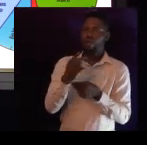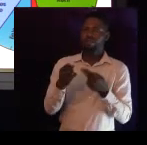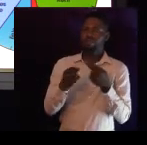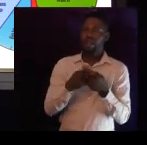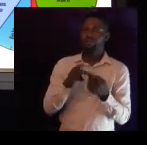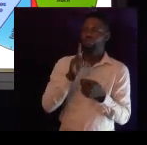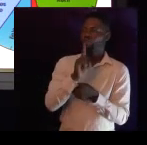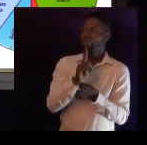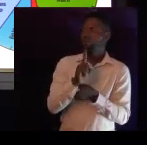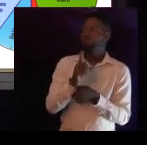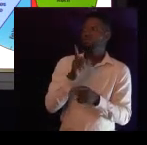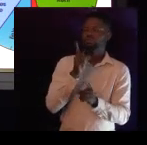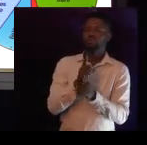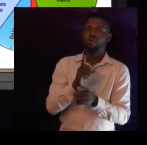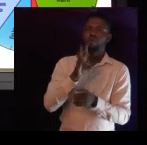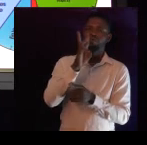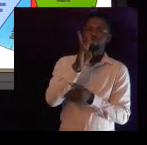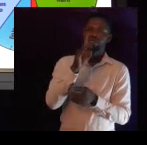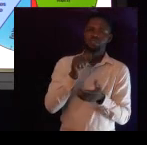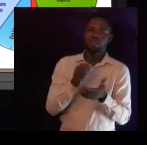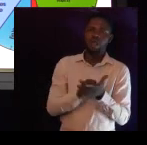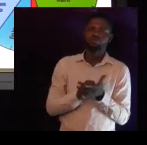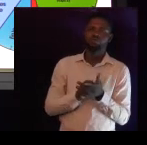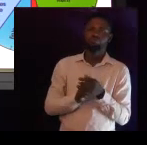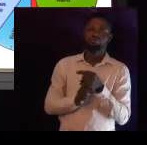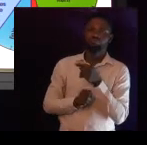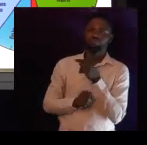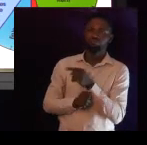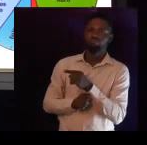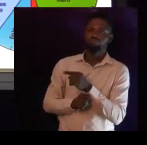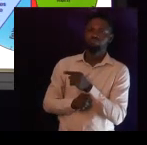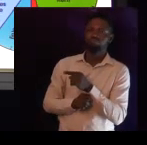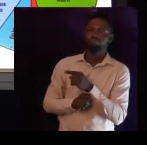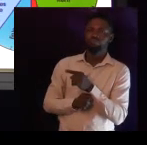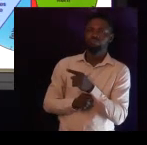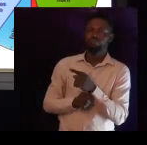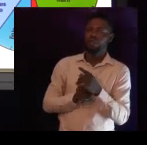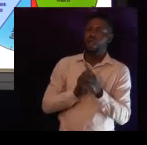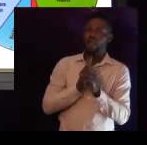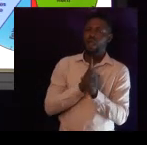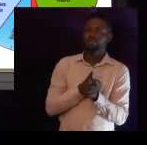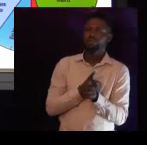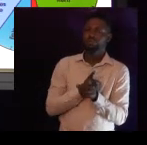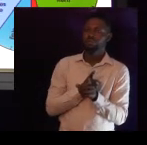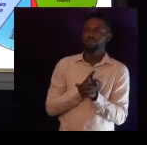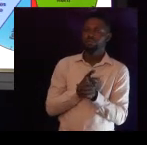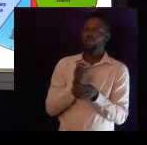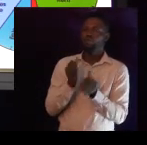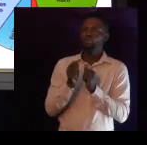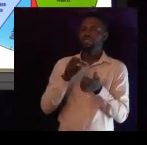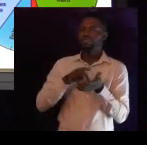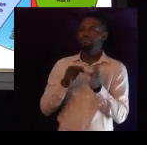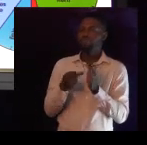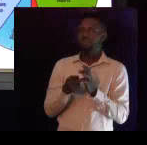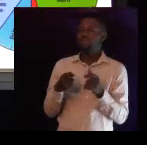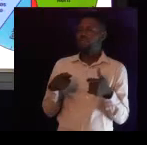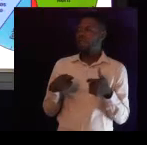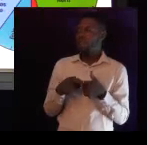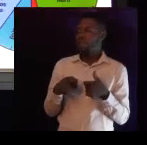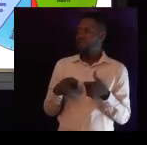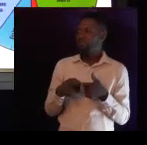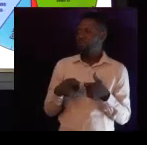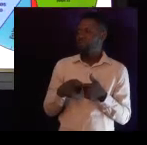times, here you still have 6,000. 1 times 6,000 is 6,000, and that is just the final answer. Which means that